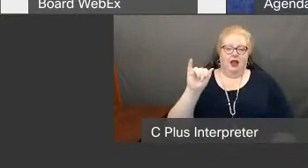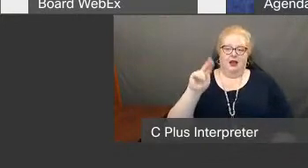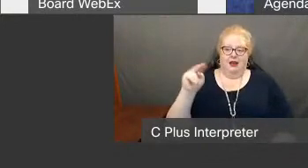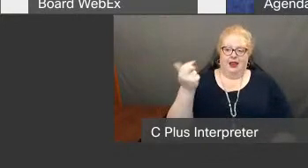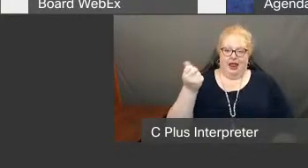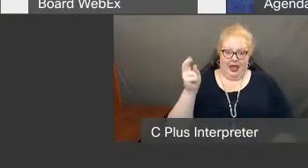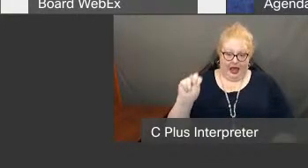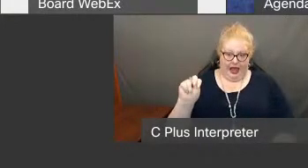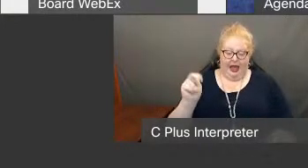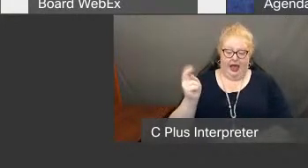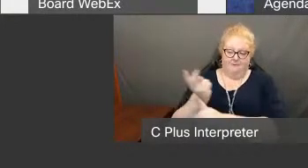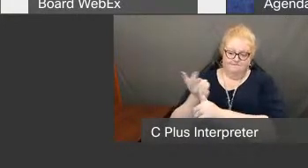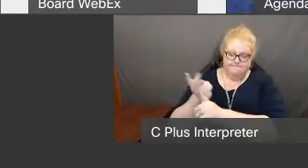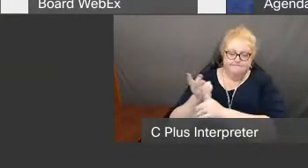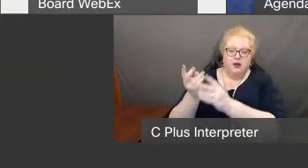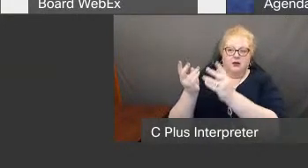that